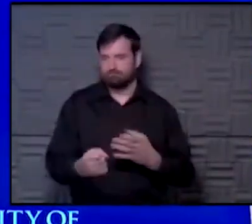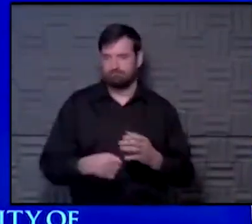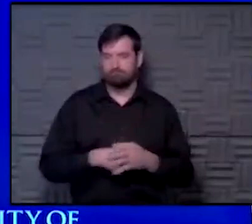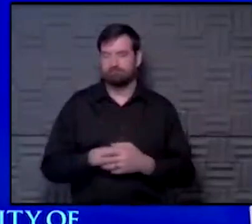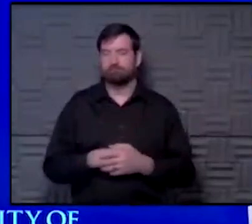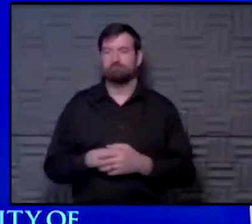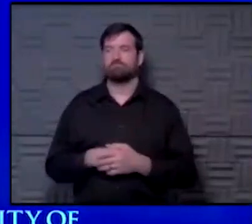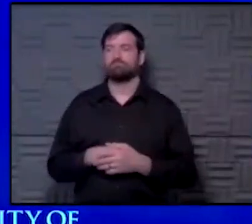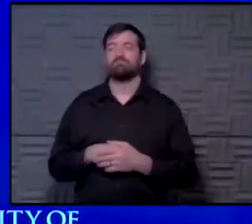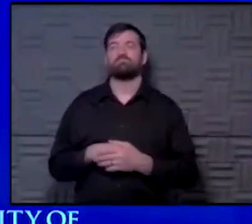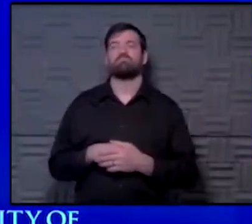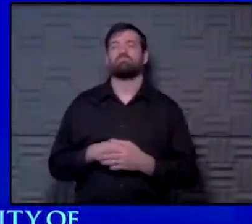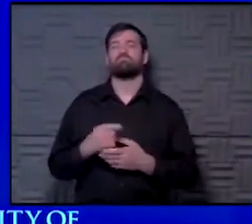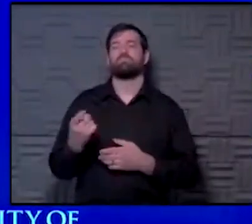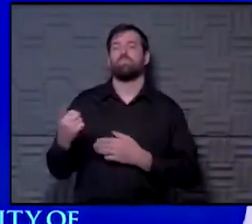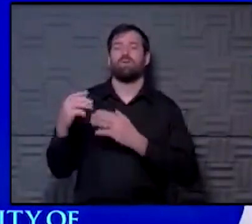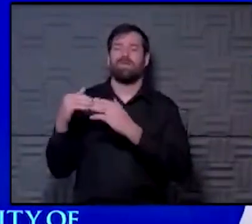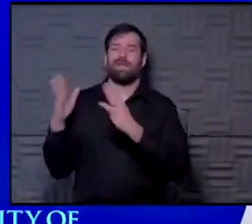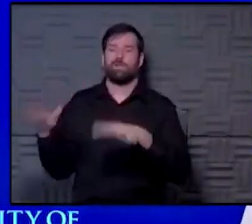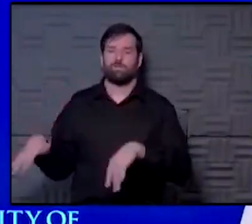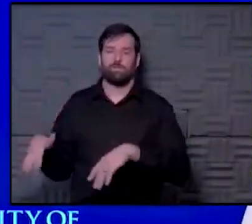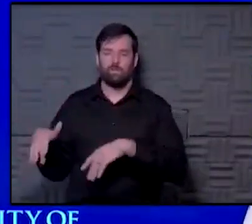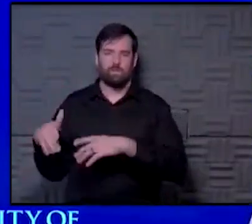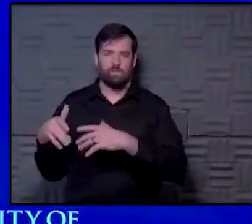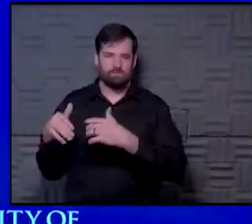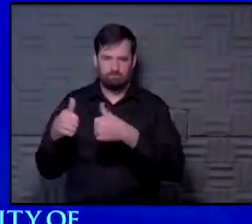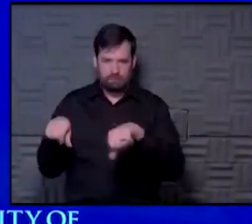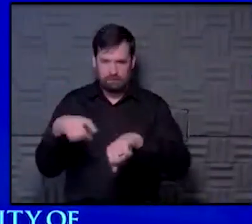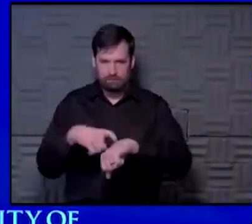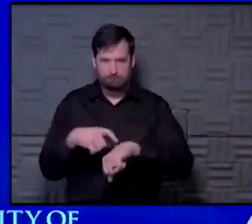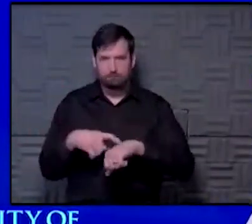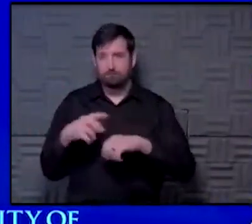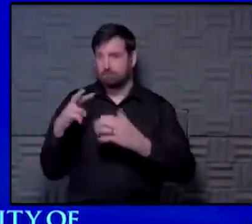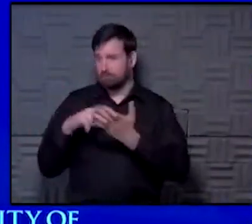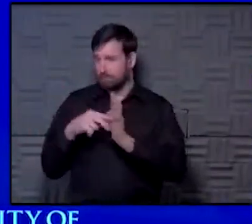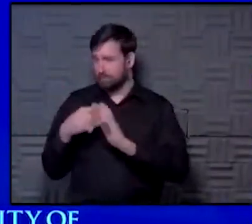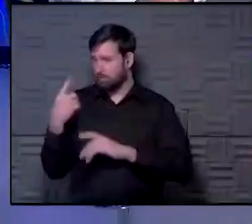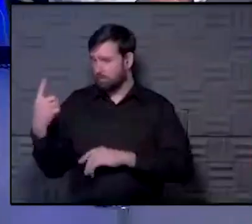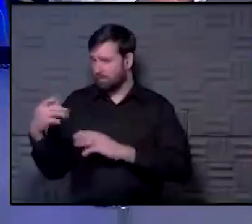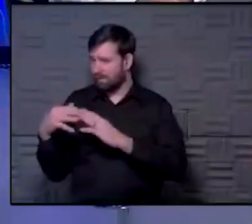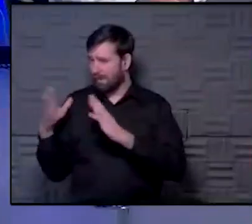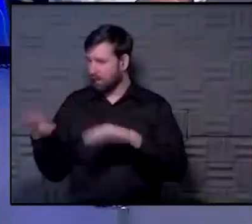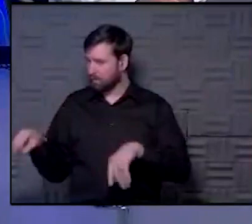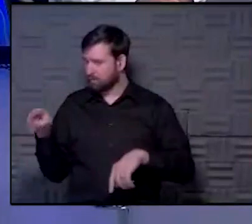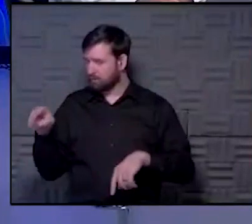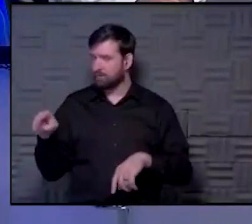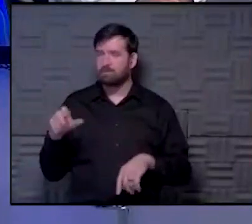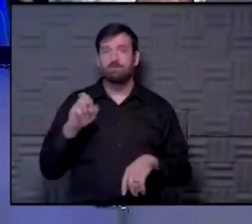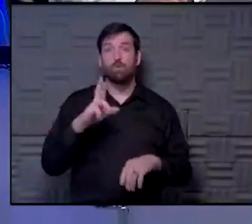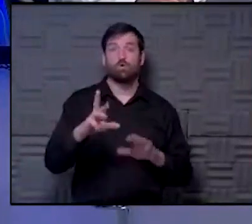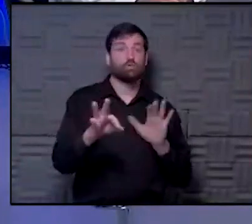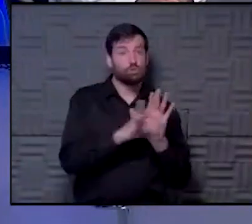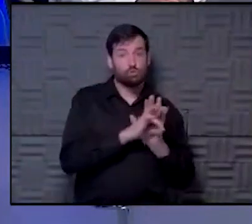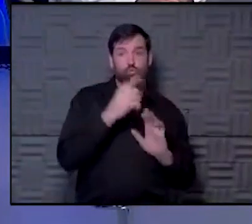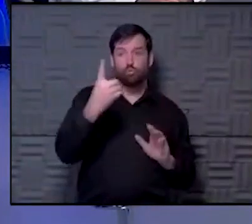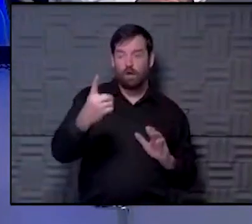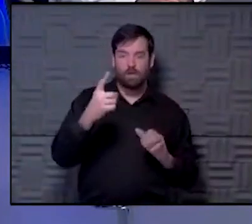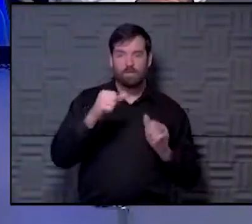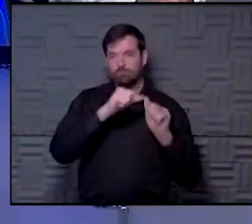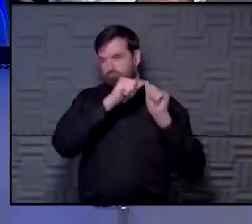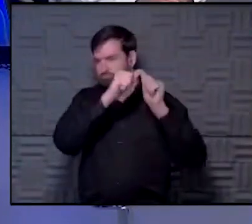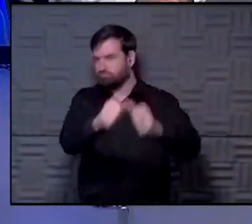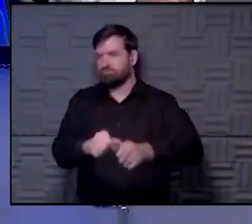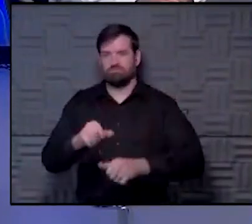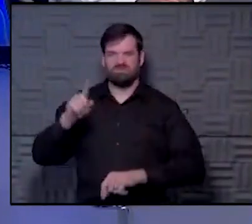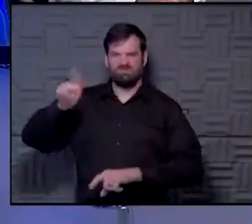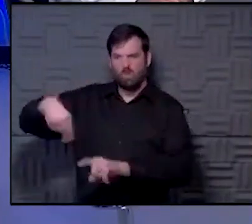on the guidance, one household at a time, is it one household at a time, or choose one household and